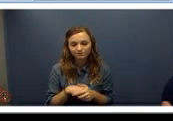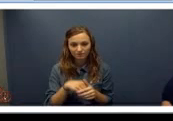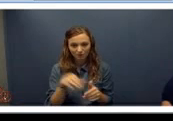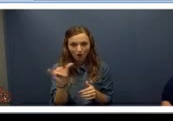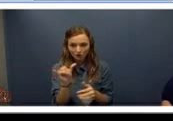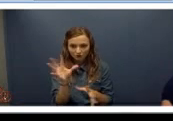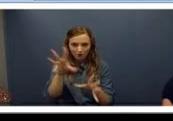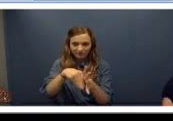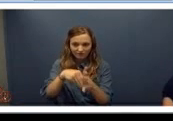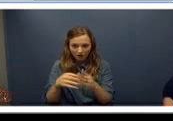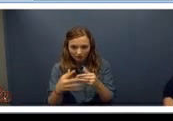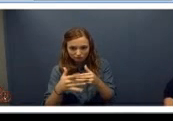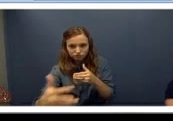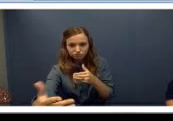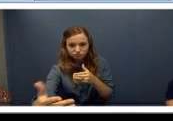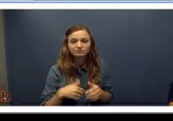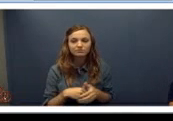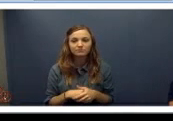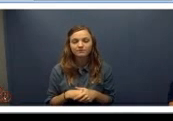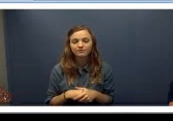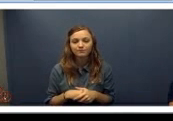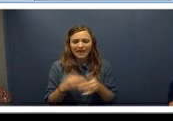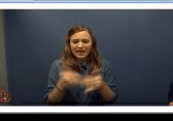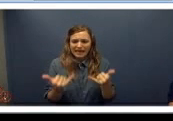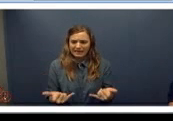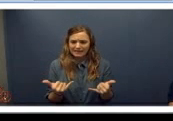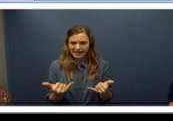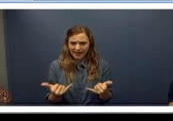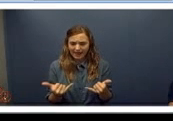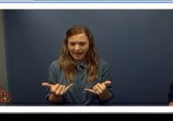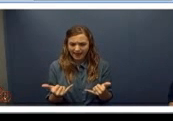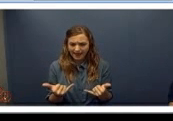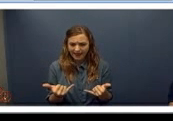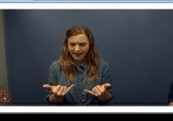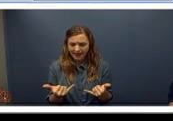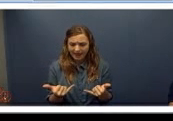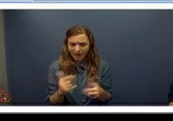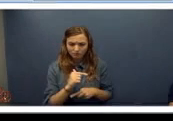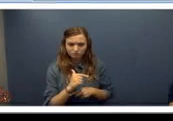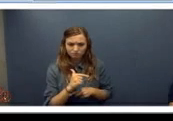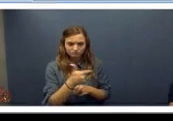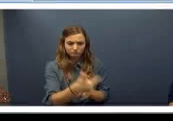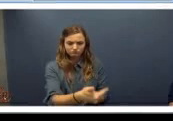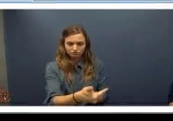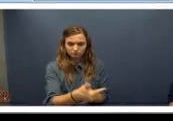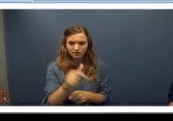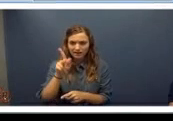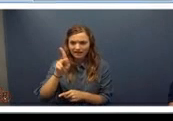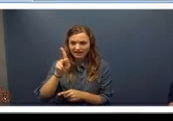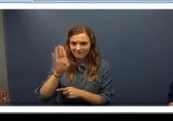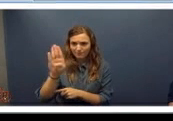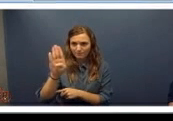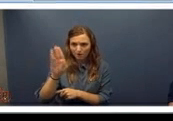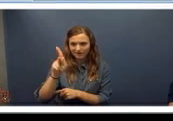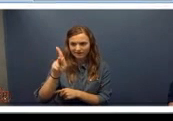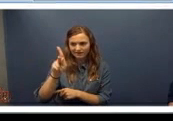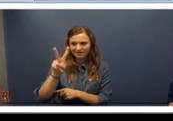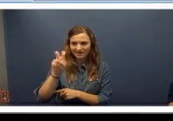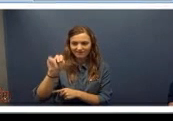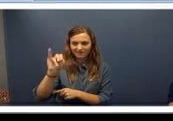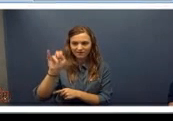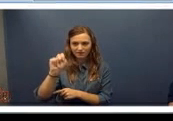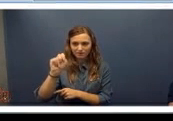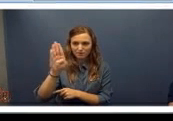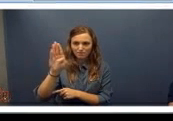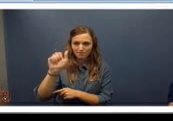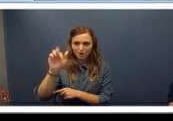and in coming sessions. I'd like at this time to turn the webinar over to